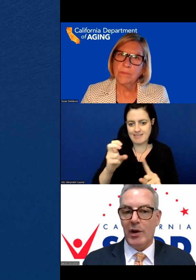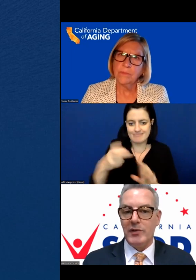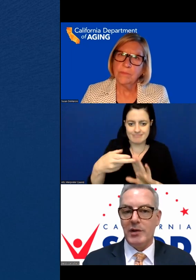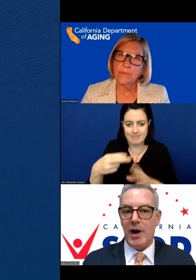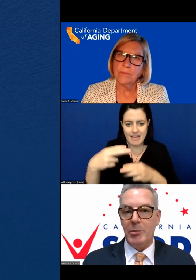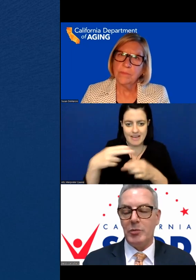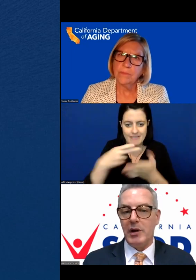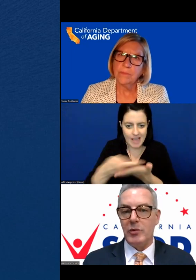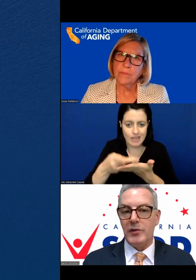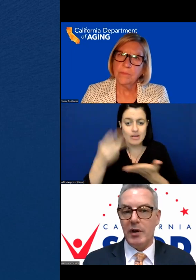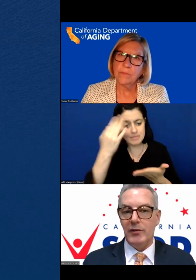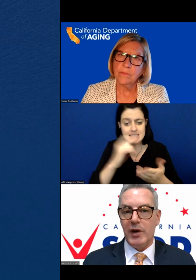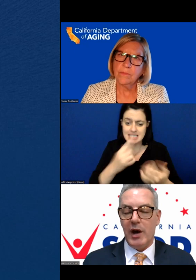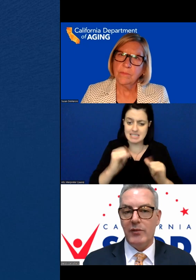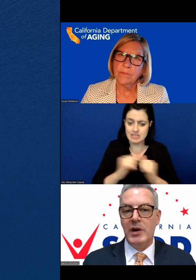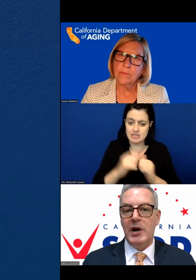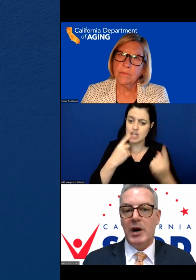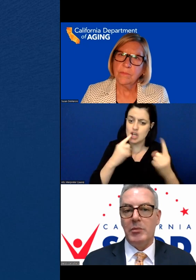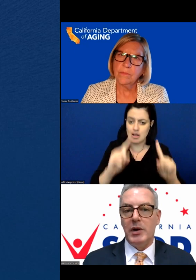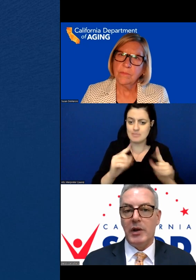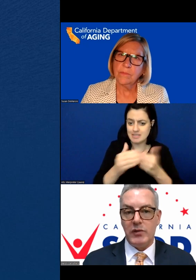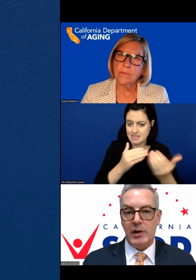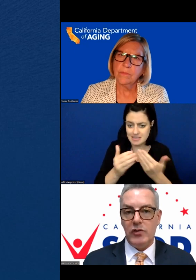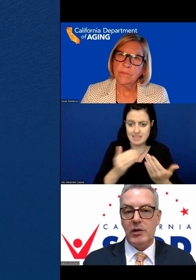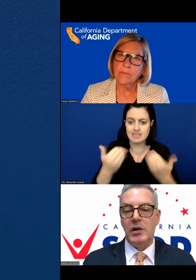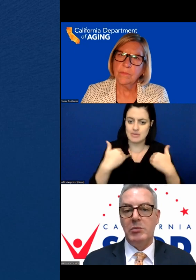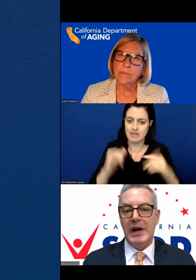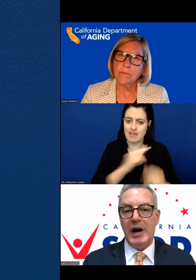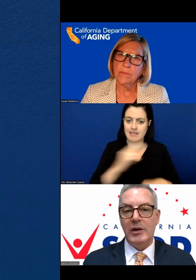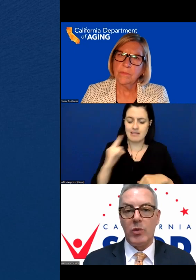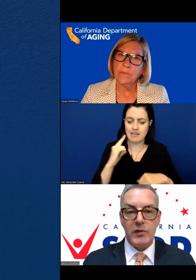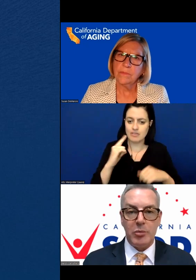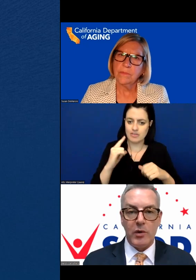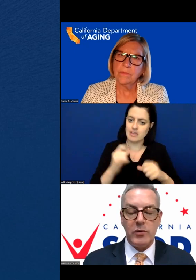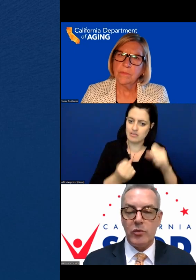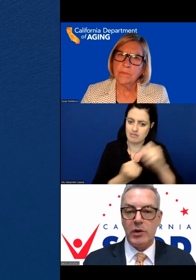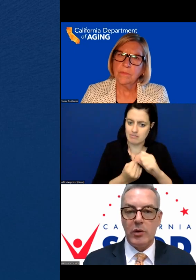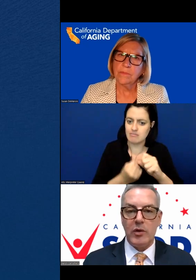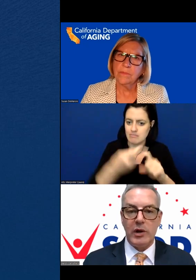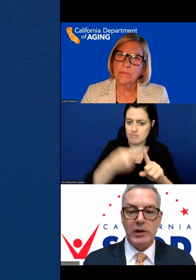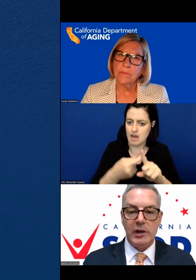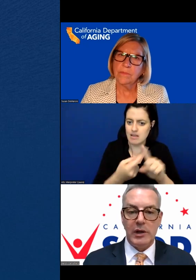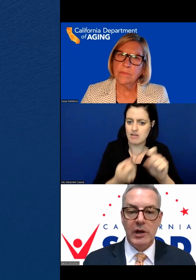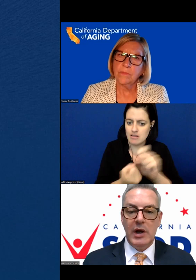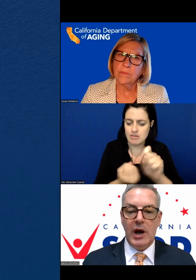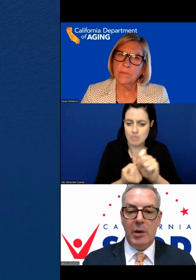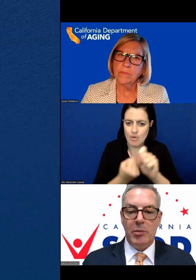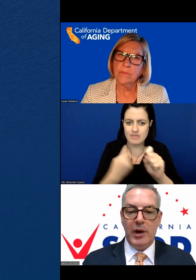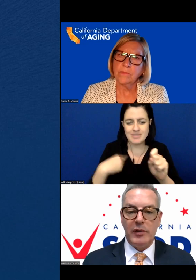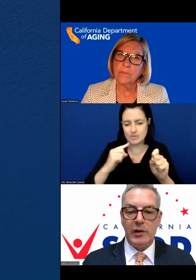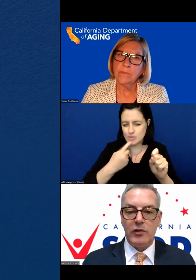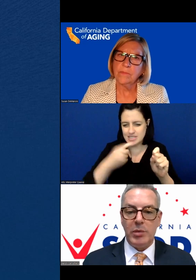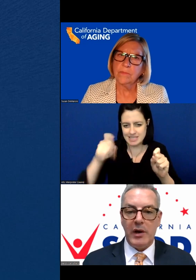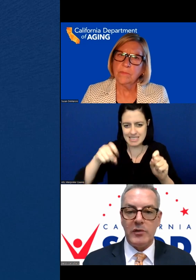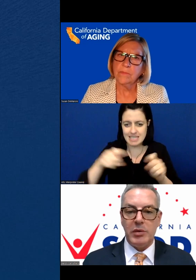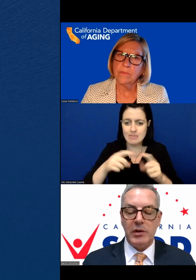it was an accomplishment into itself to have a legislation behind rent supports, which we know are critically needed,